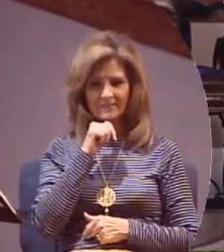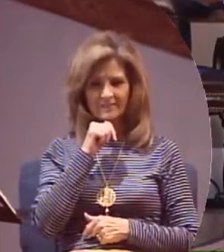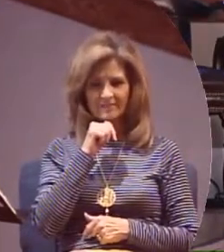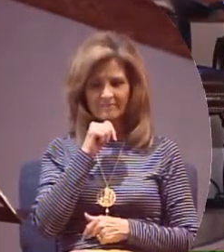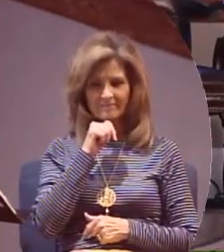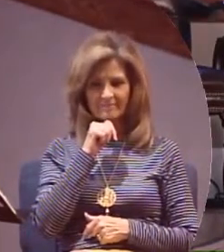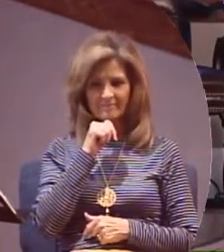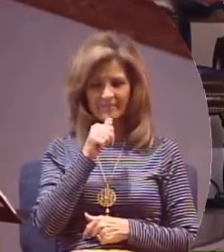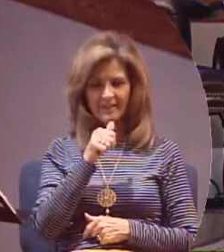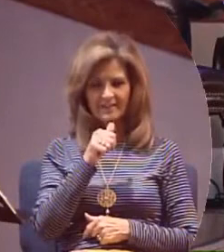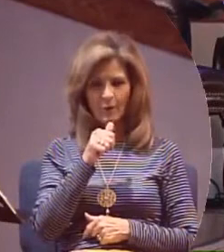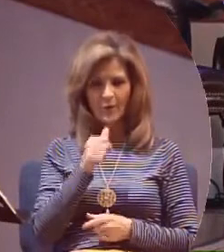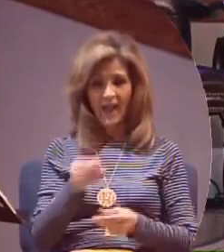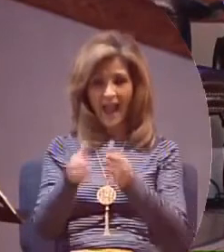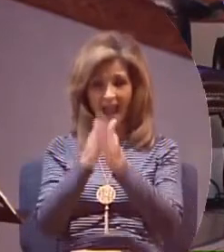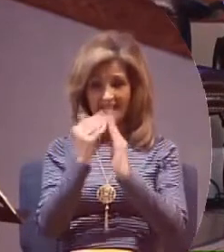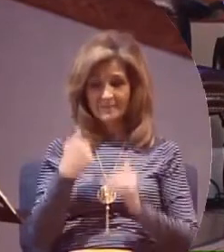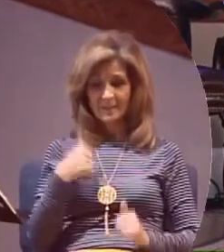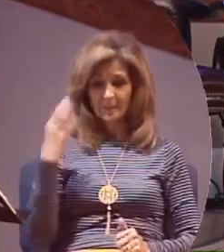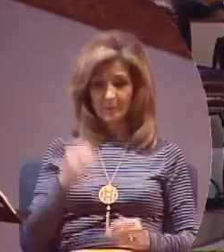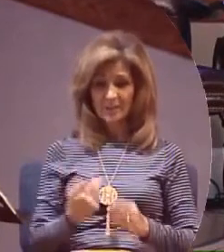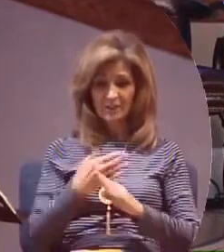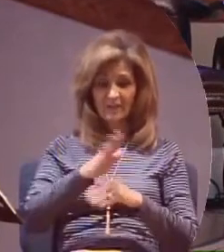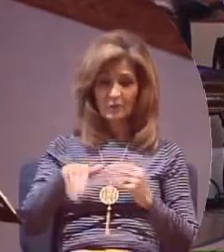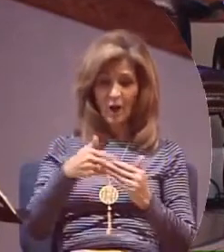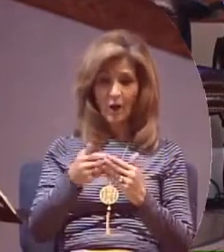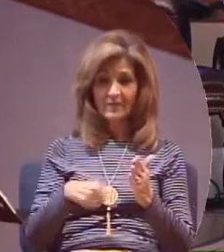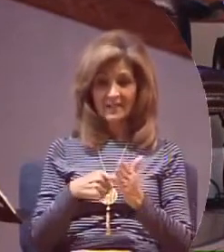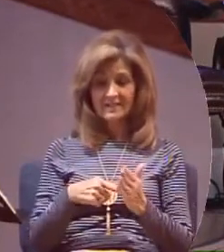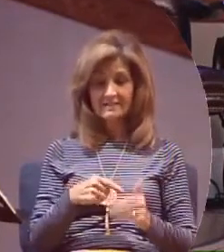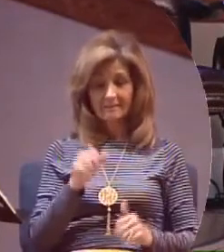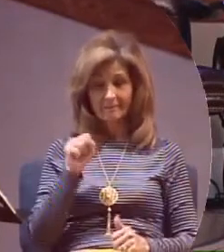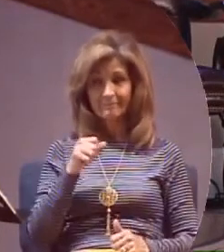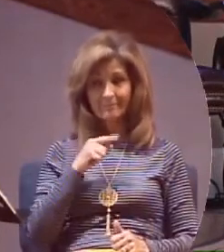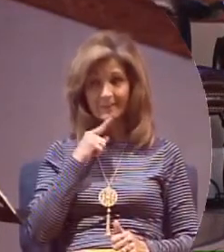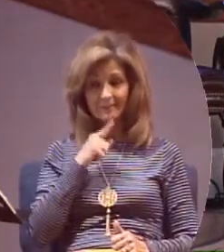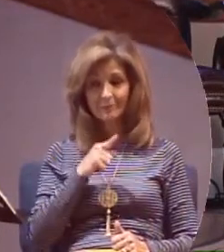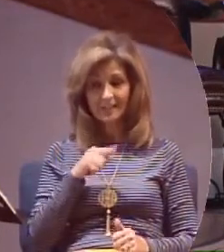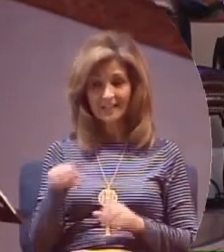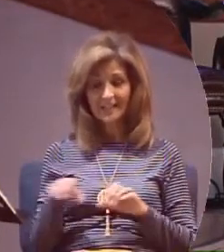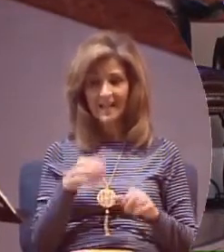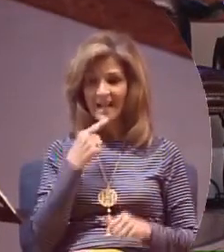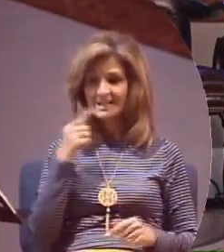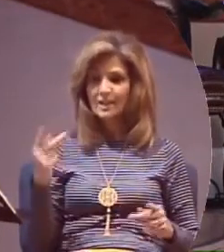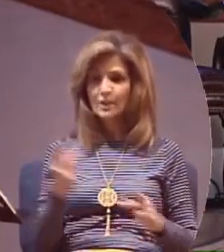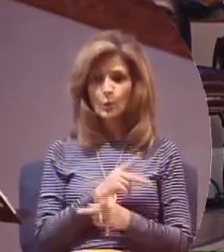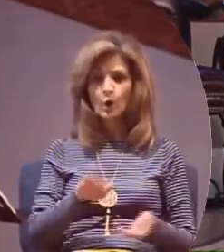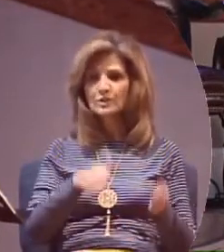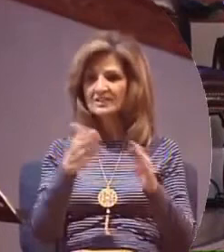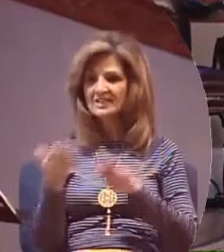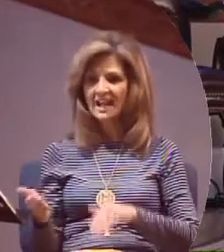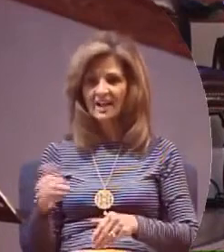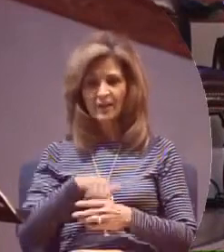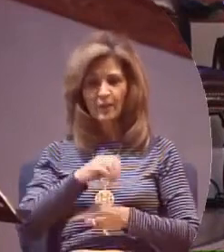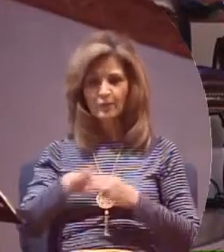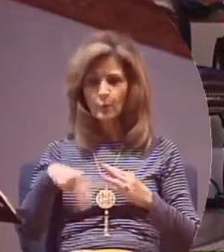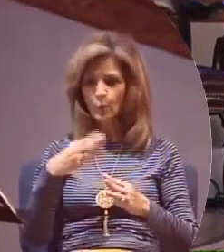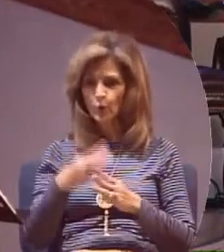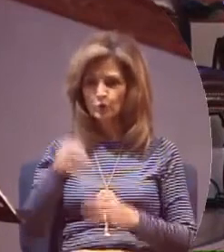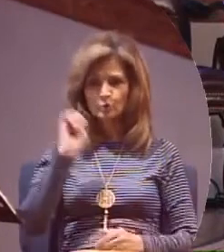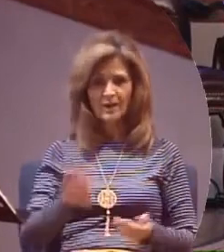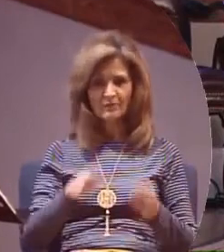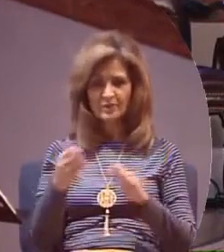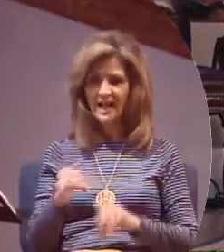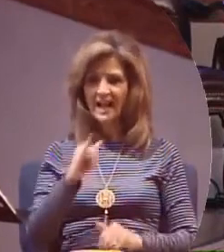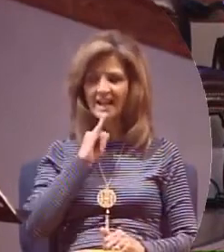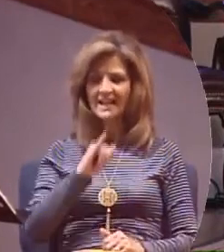this. And he did. And you know what I said to them people? I said, the worst death in the world, the worst death you'll ever die,